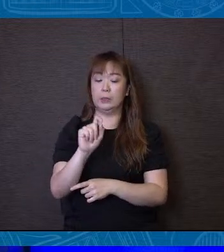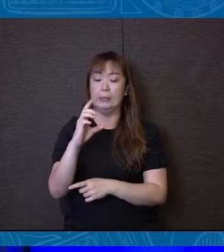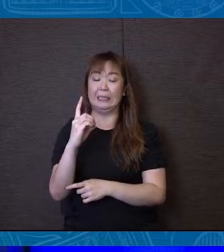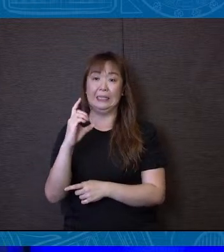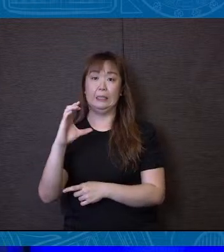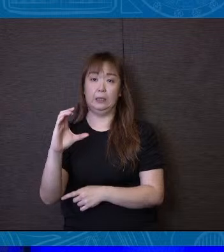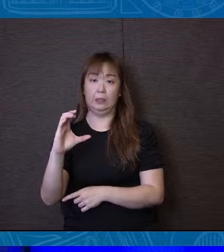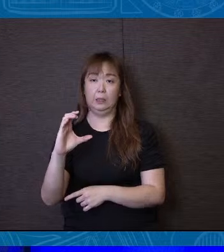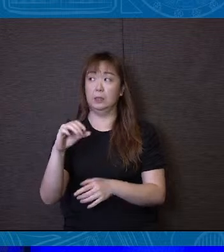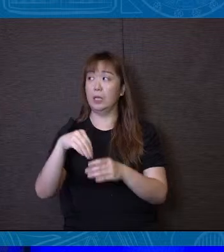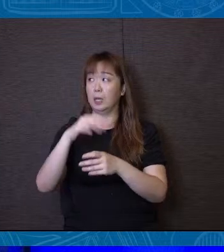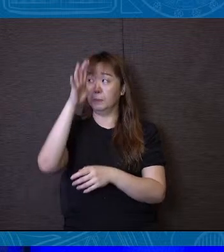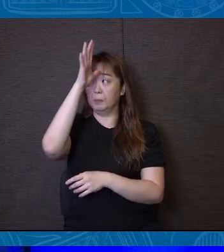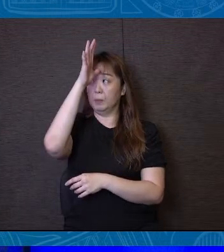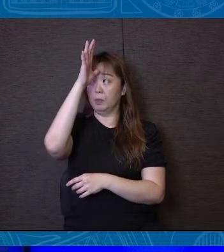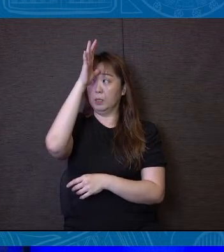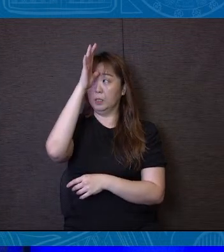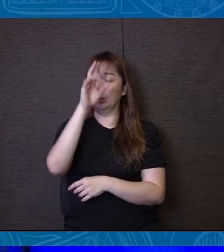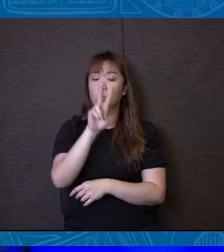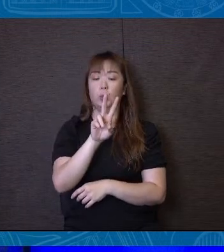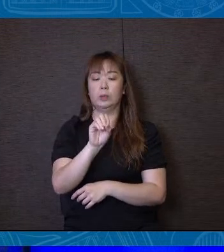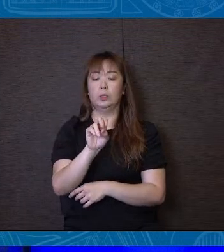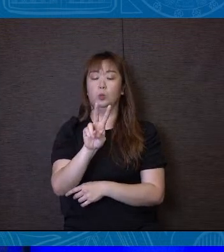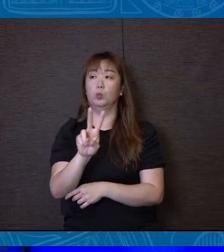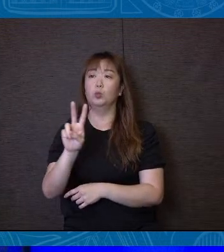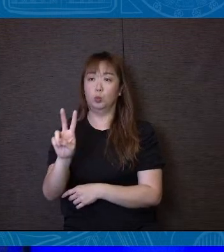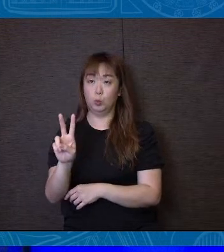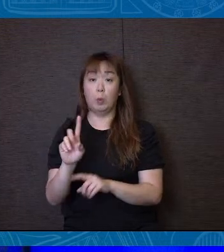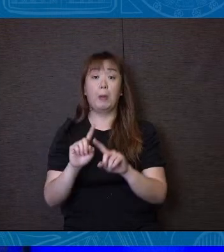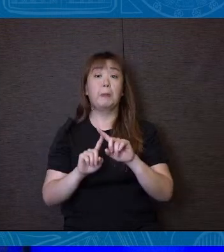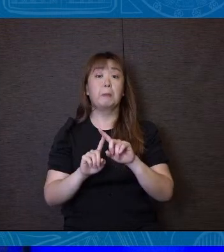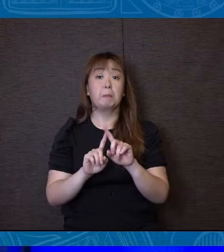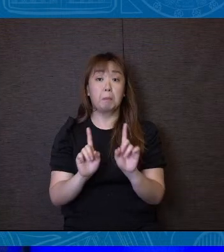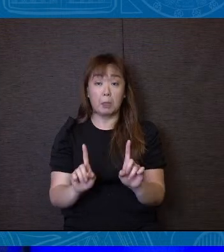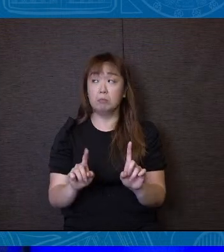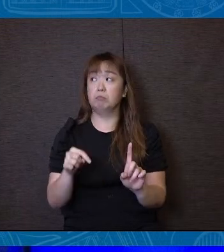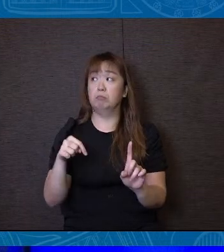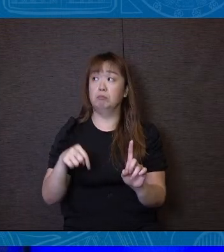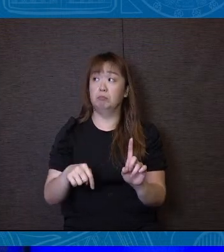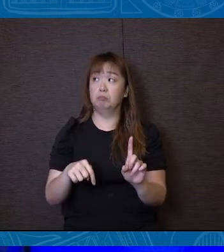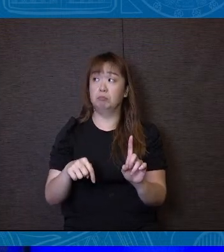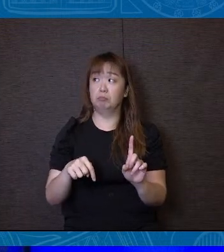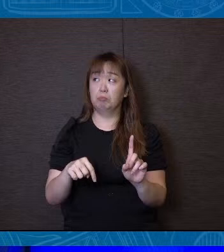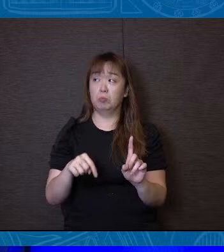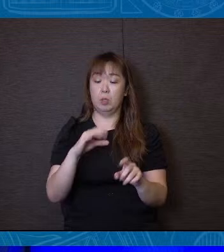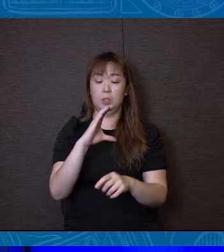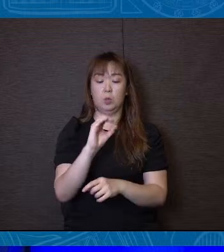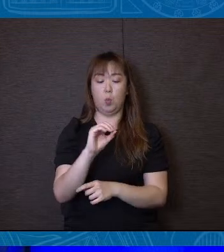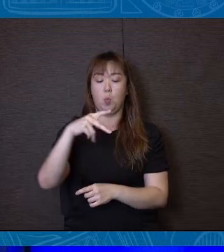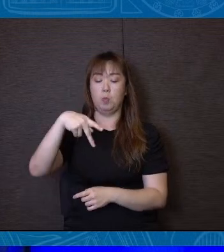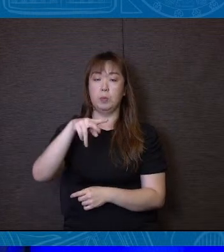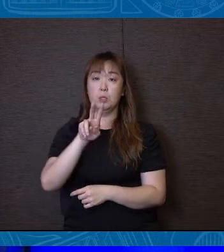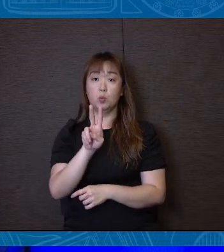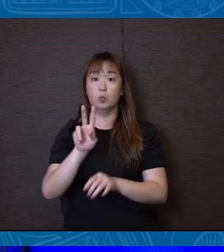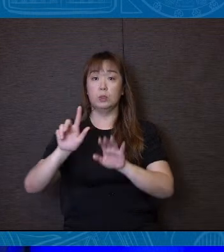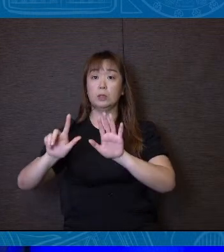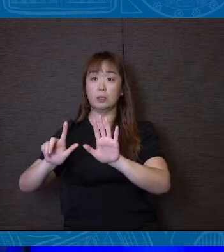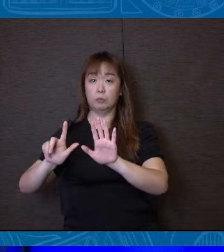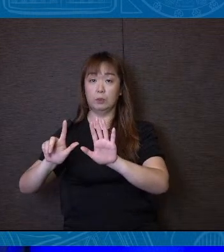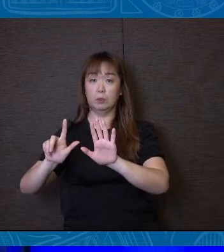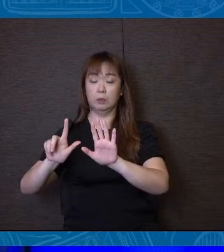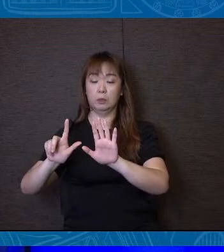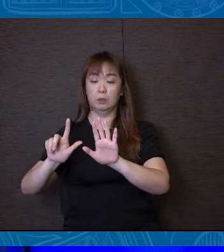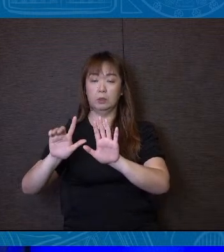in Kigali in 2022. But during the COP27, we were tasked to lead